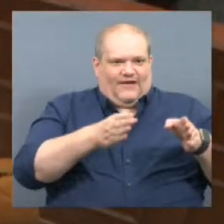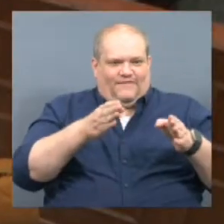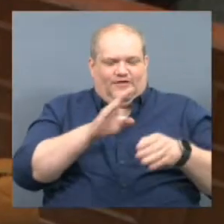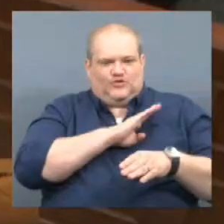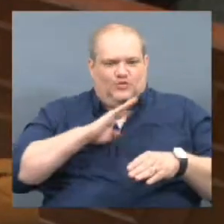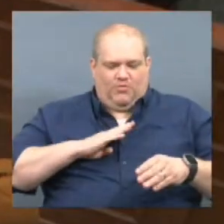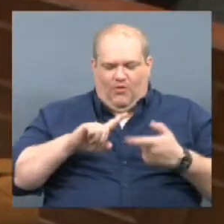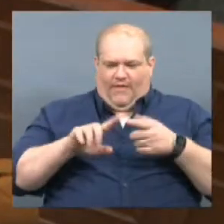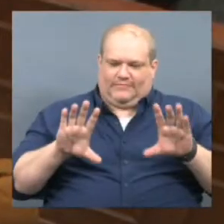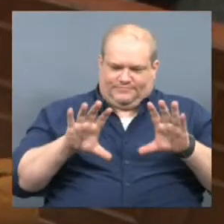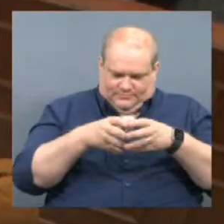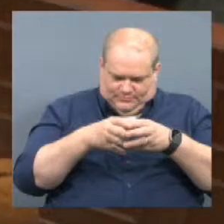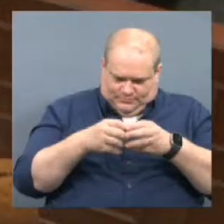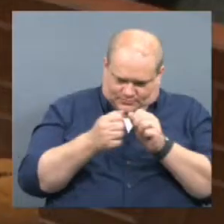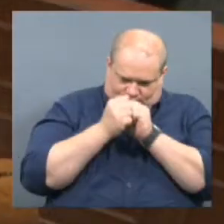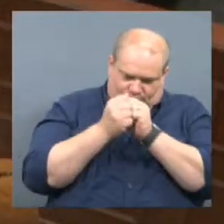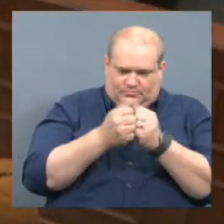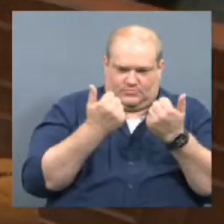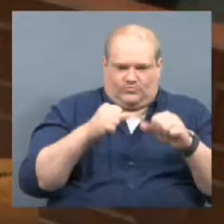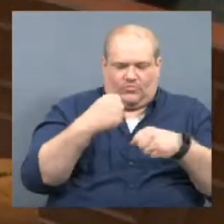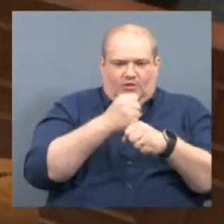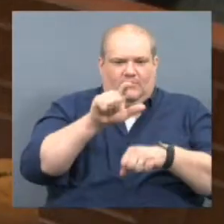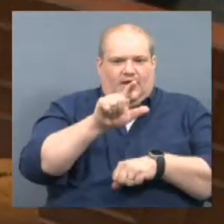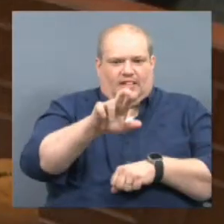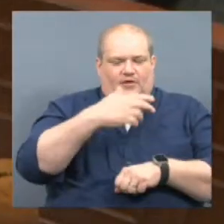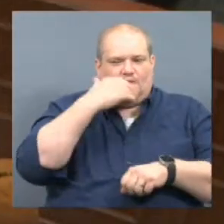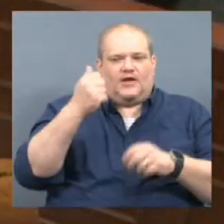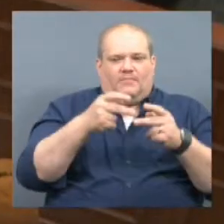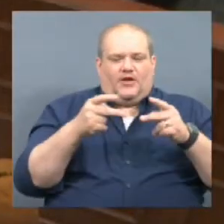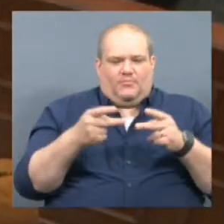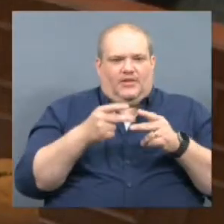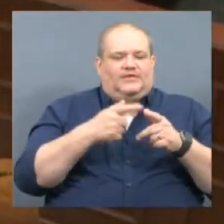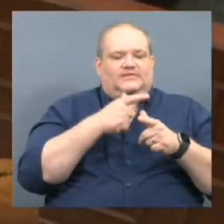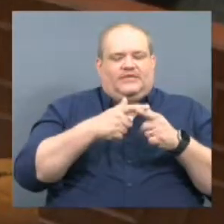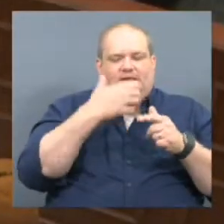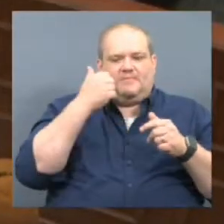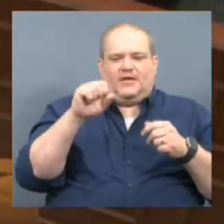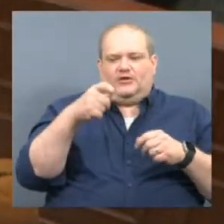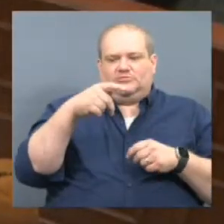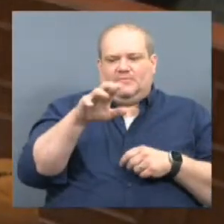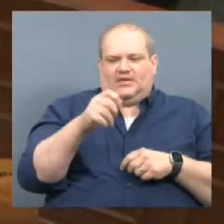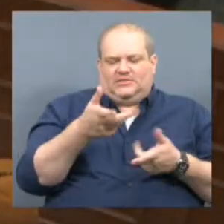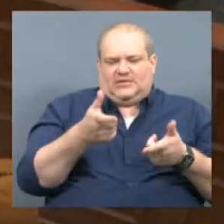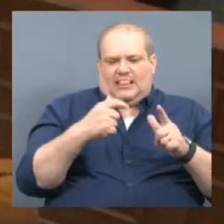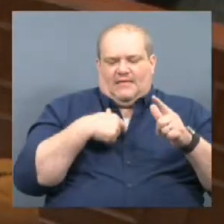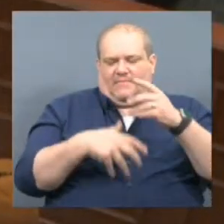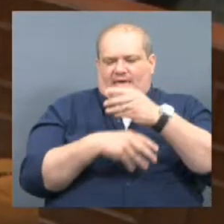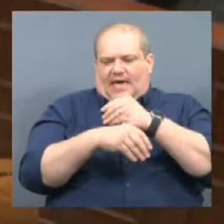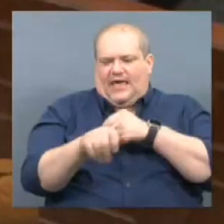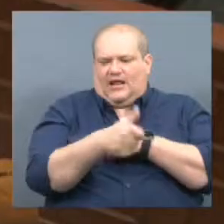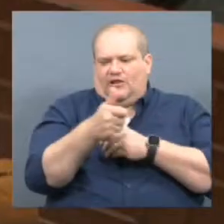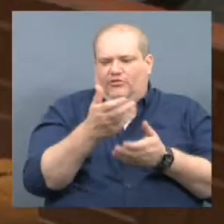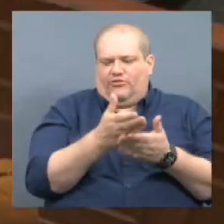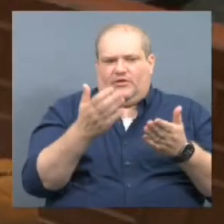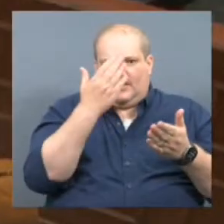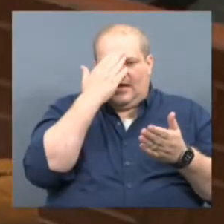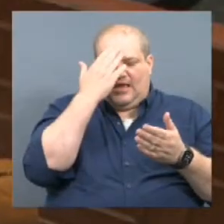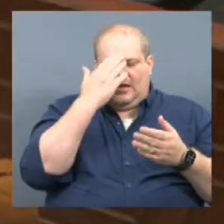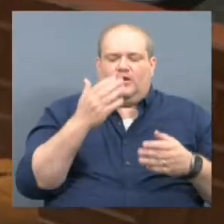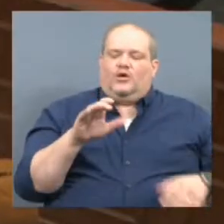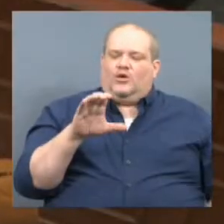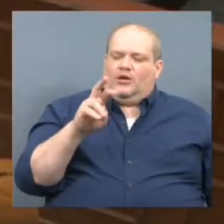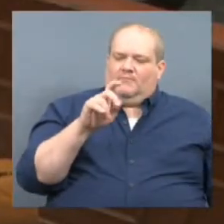that collectively come together to try to make Little Rock a better place and a better space. Let me add another thing I know Commissioner Hart was